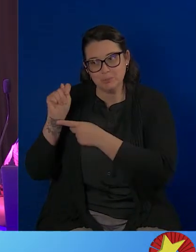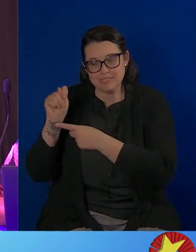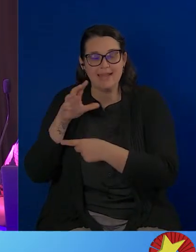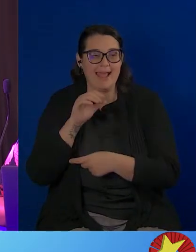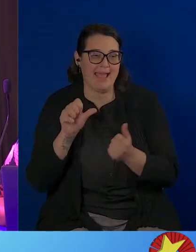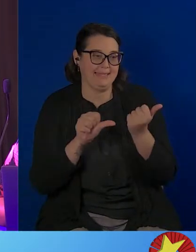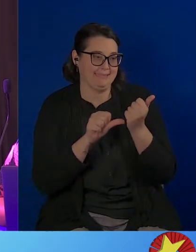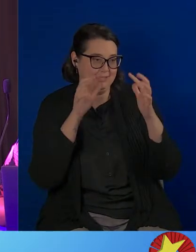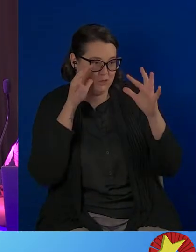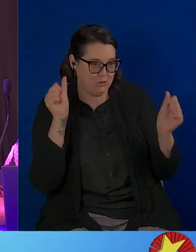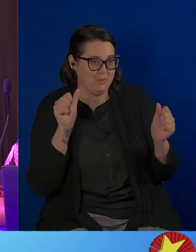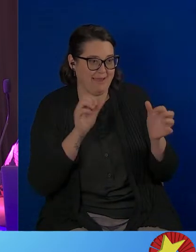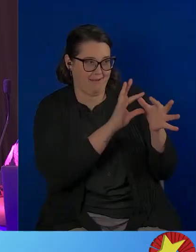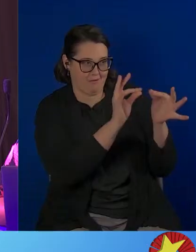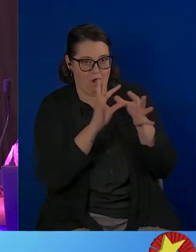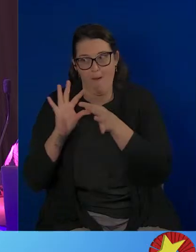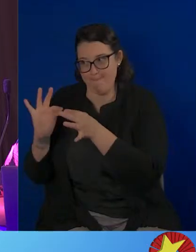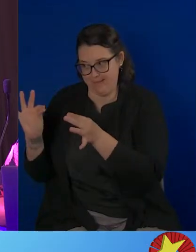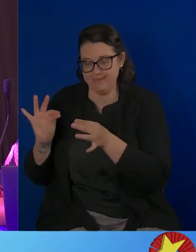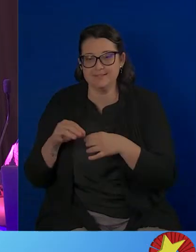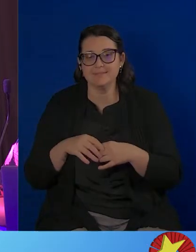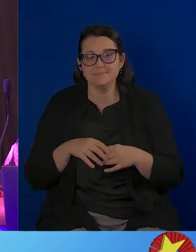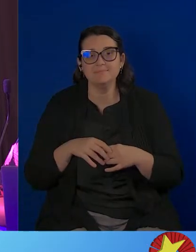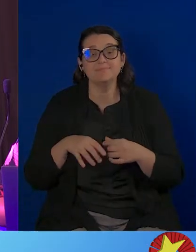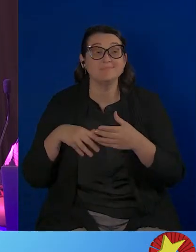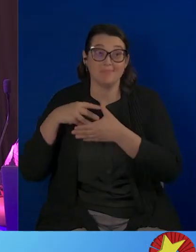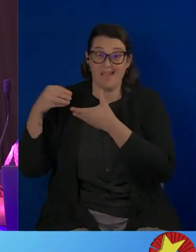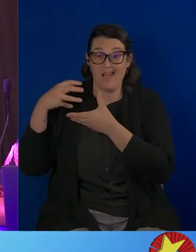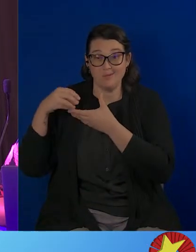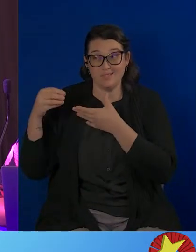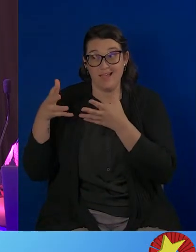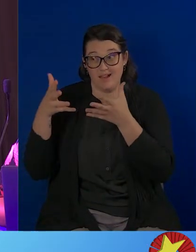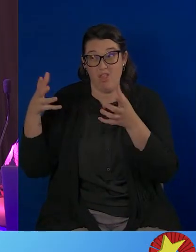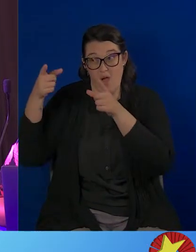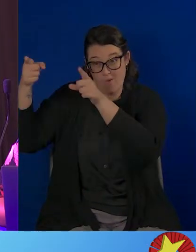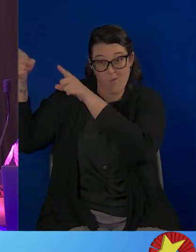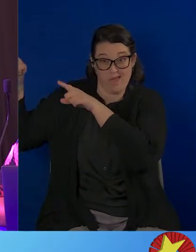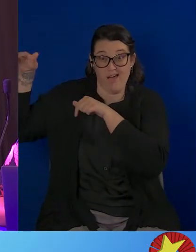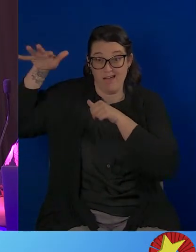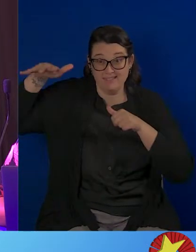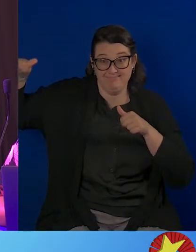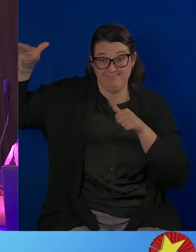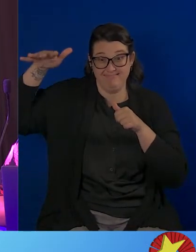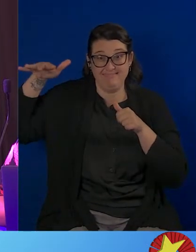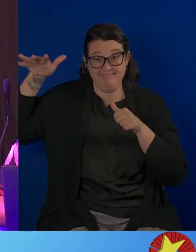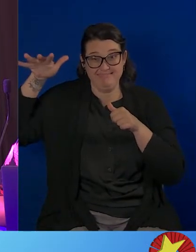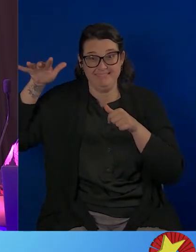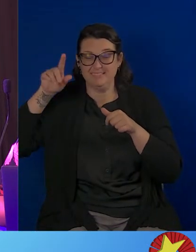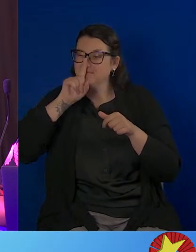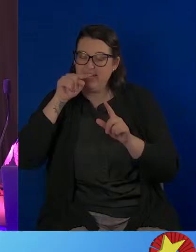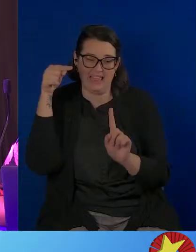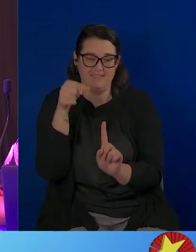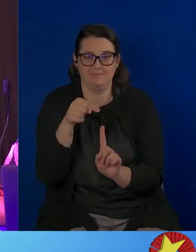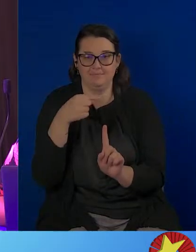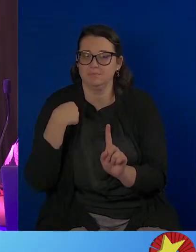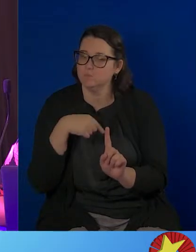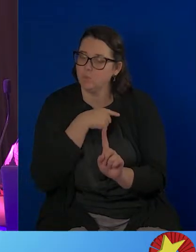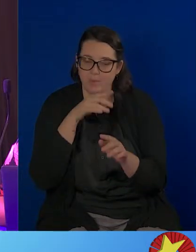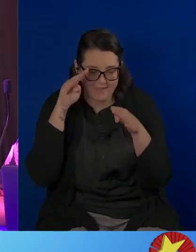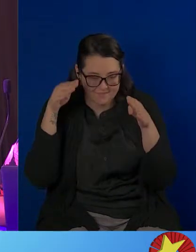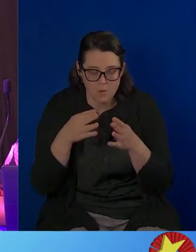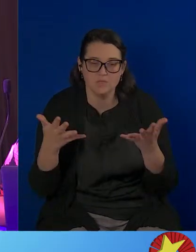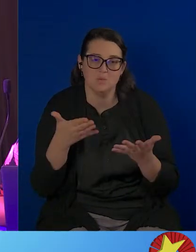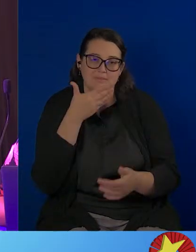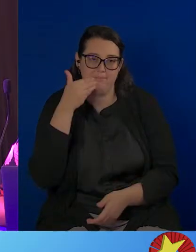lot of external things happening throughout the agency, but at the end of the day, we need to stay focused on what's best for our students for the